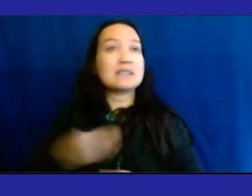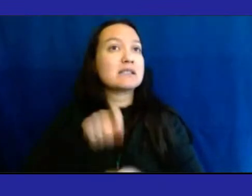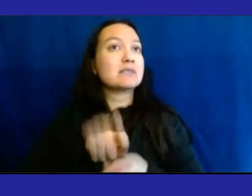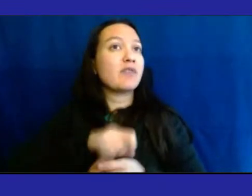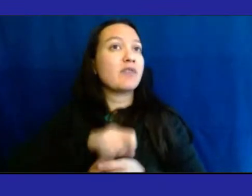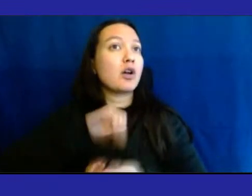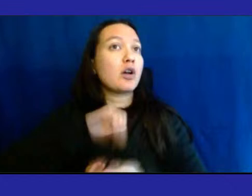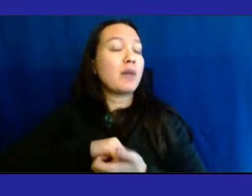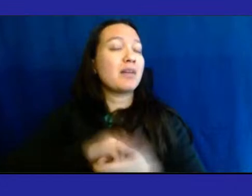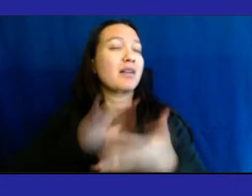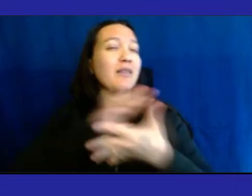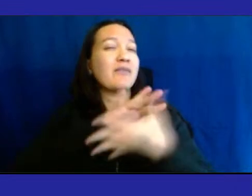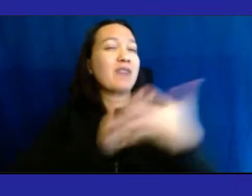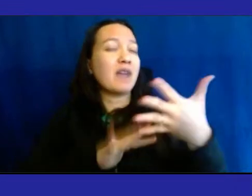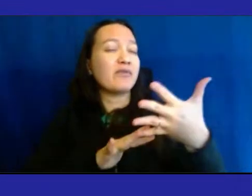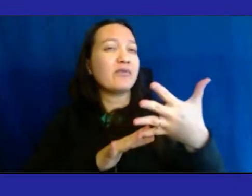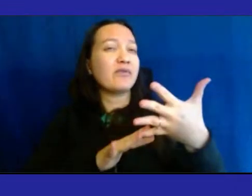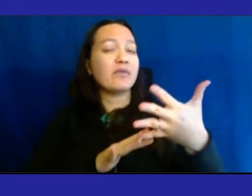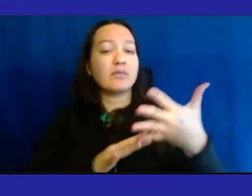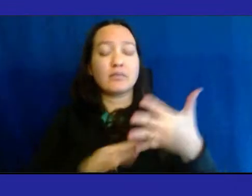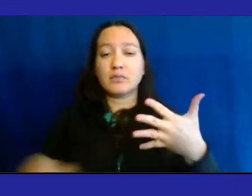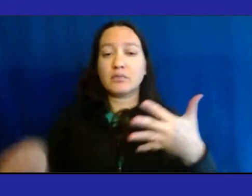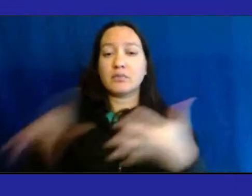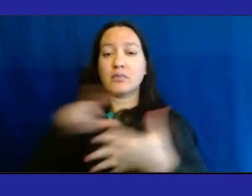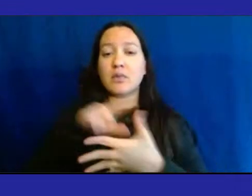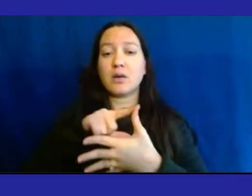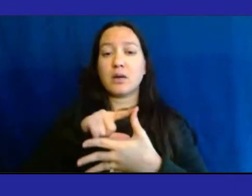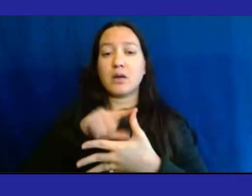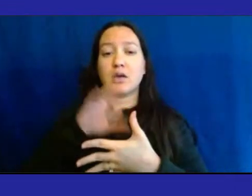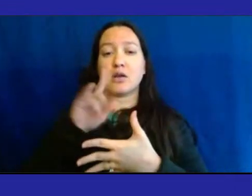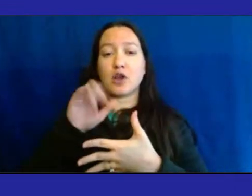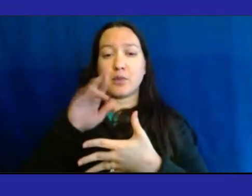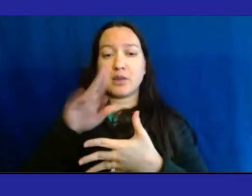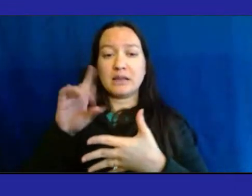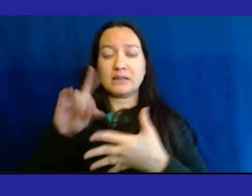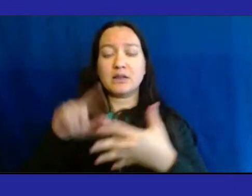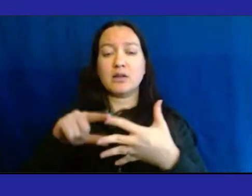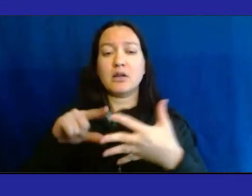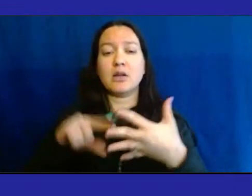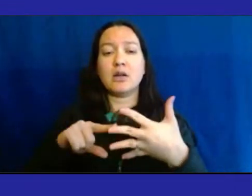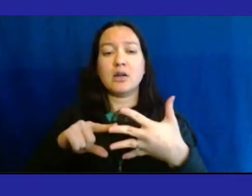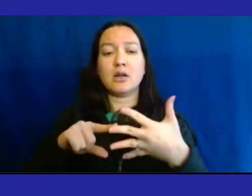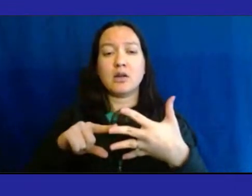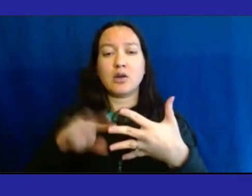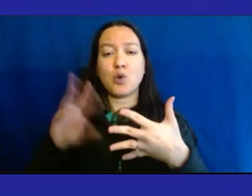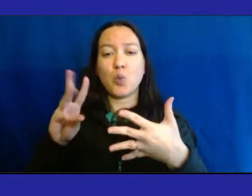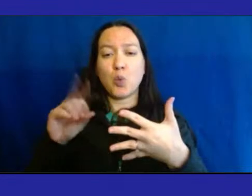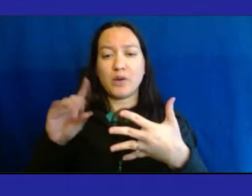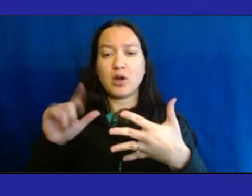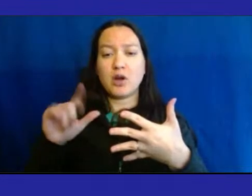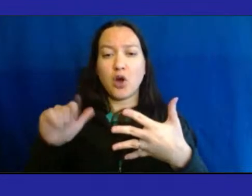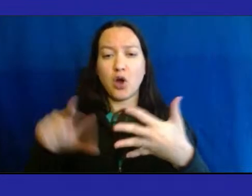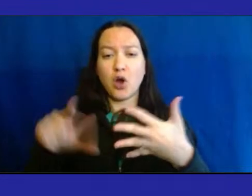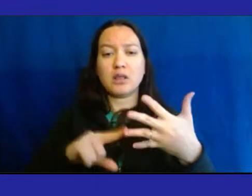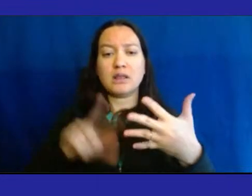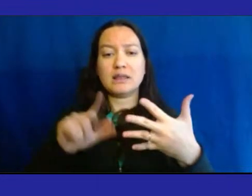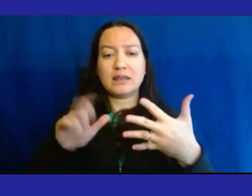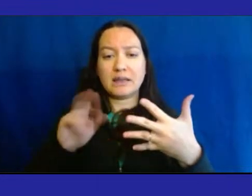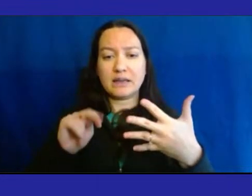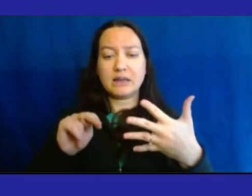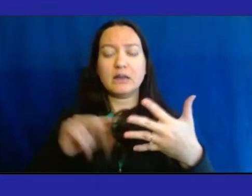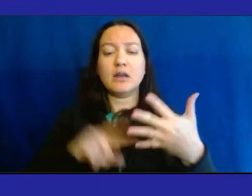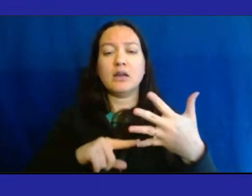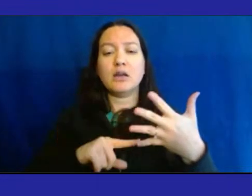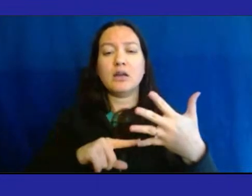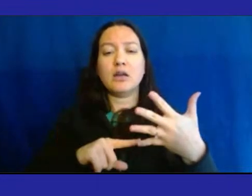5 facilities: Morrisania, Lincoln Hospital, Cumberland, Woodhull, and Gouverneur. This has included things like sensitivity and